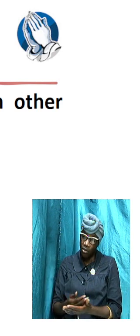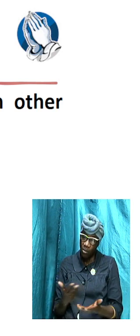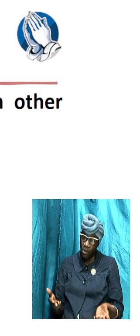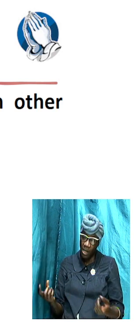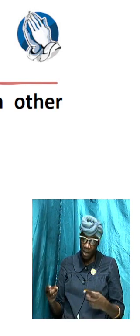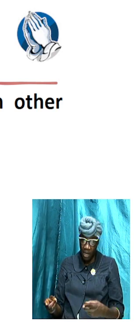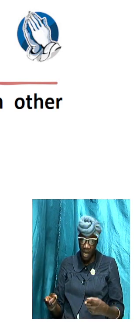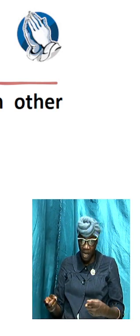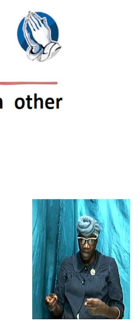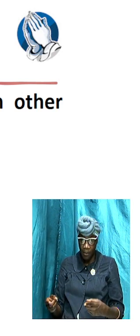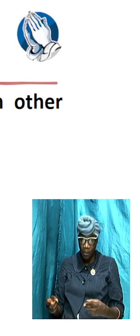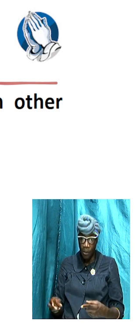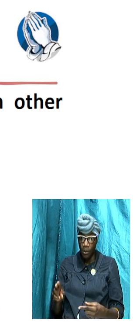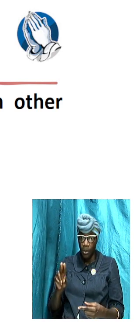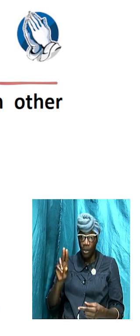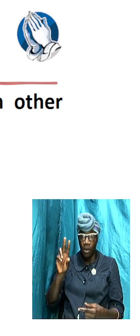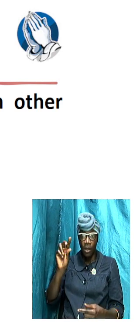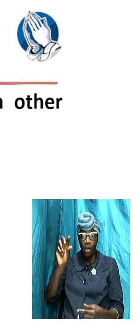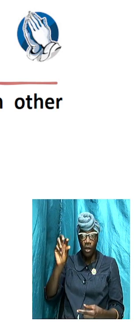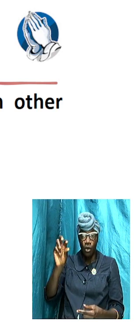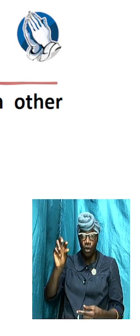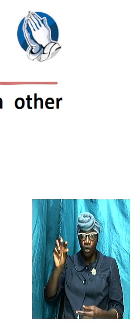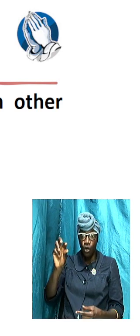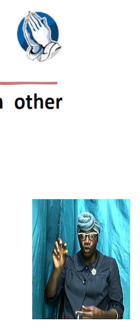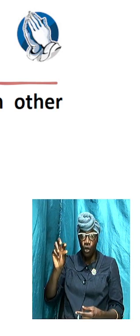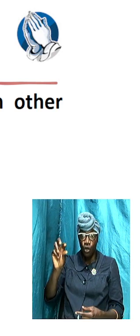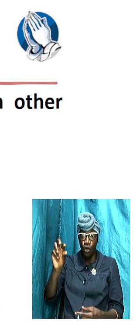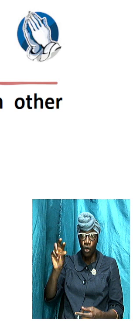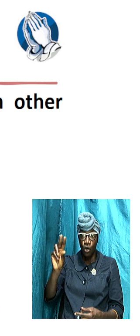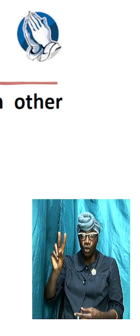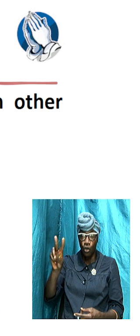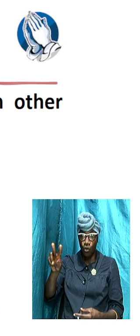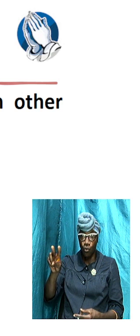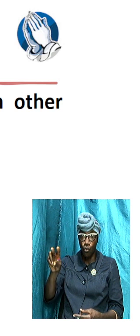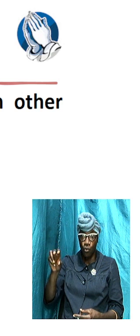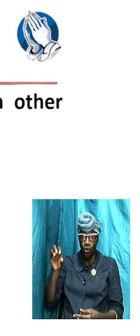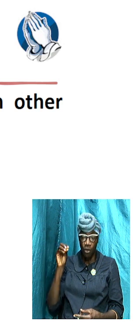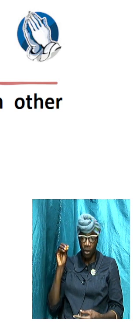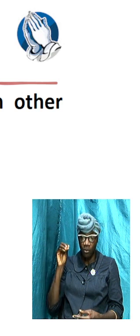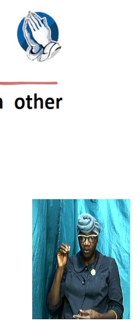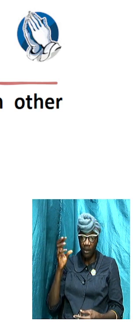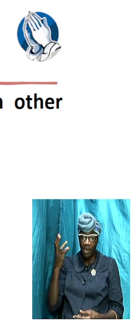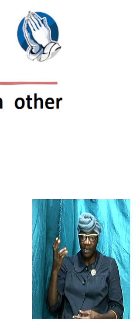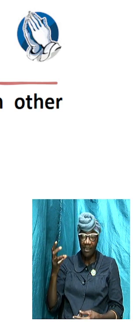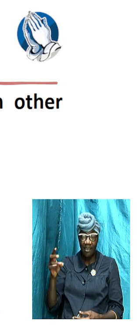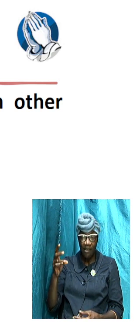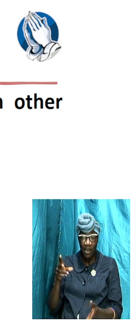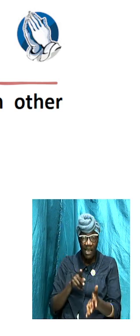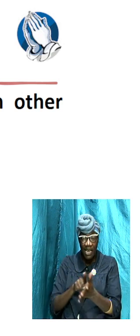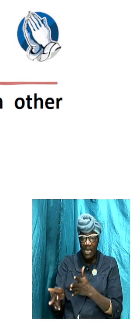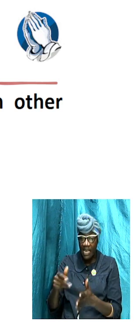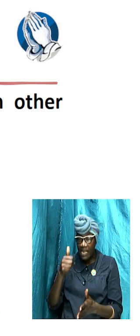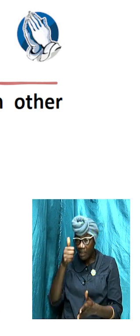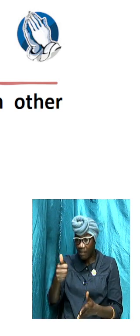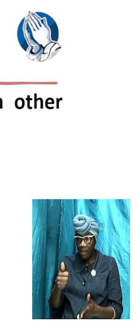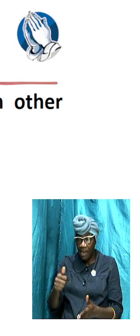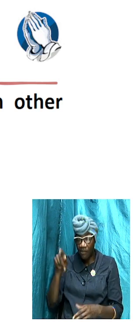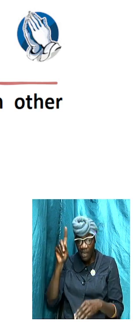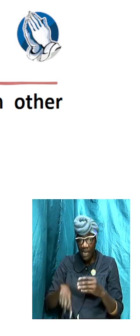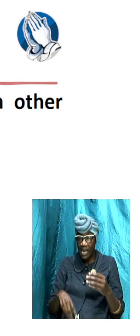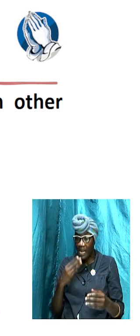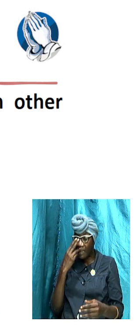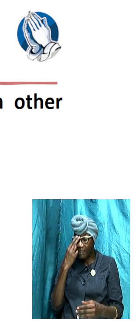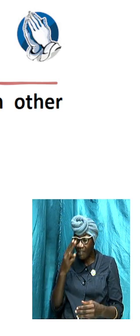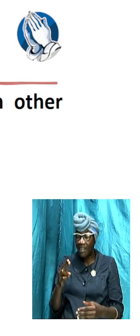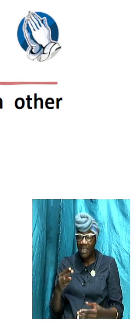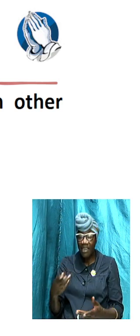breakdown in 2007, kill themselves because their financial, them can't see themselves without their possession. Their hope was in their possession. Your hope